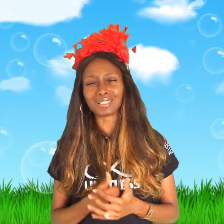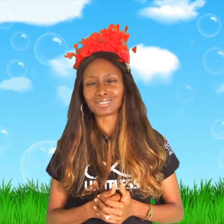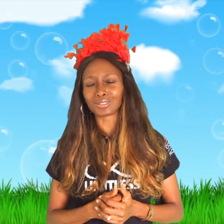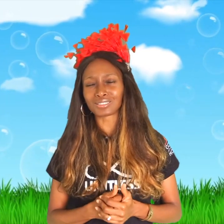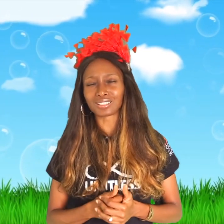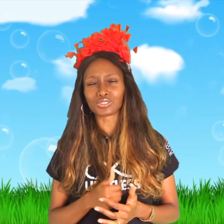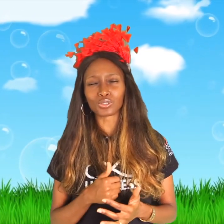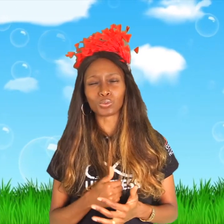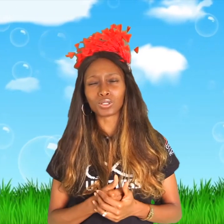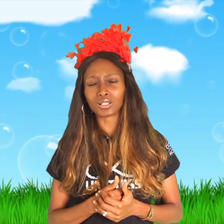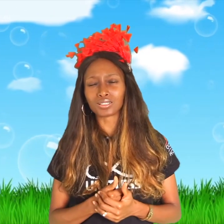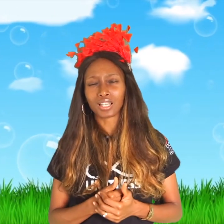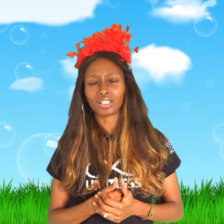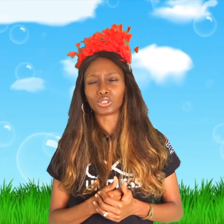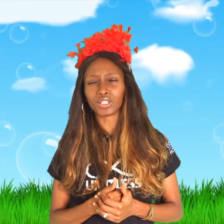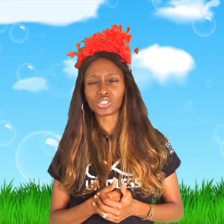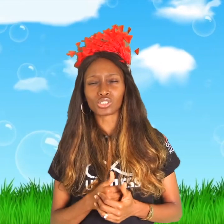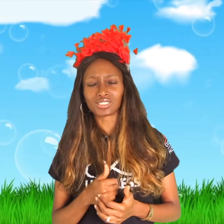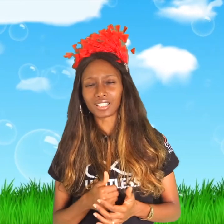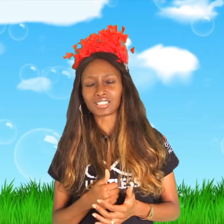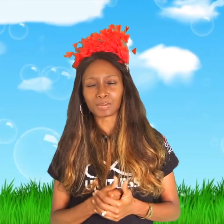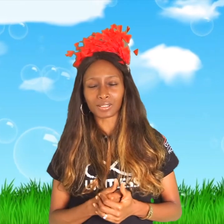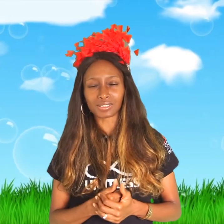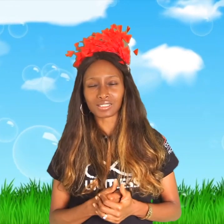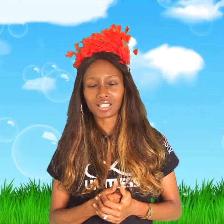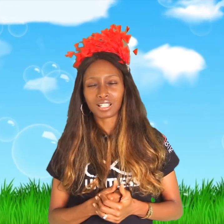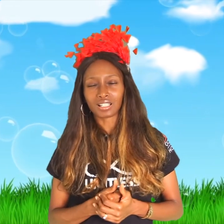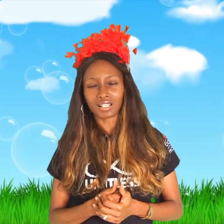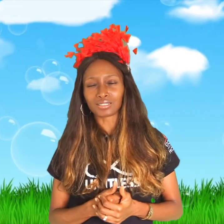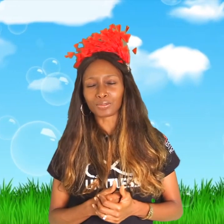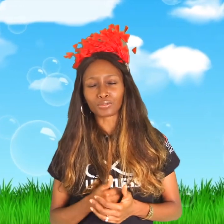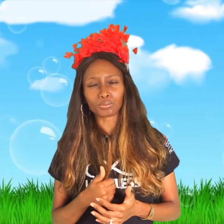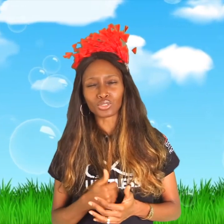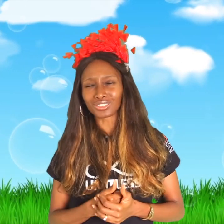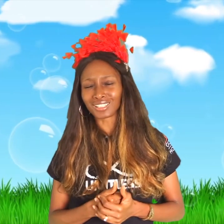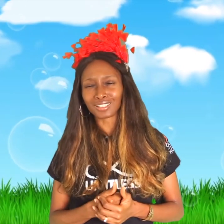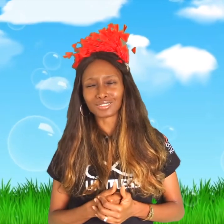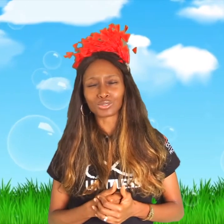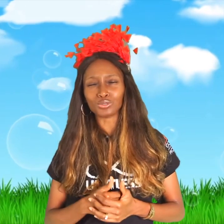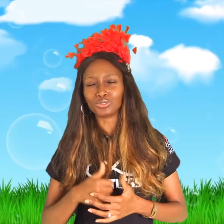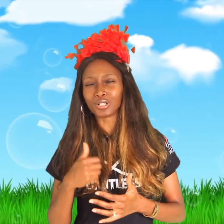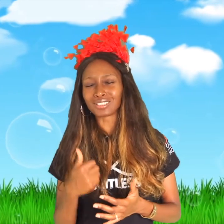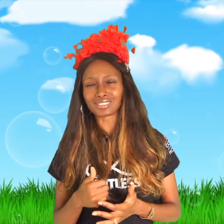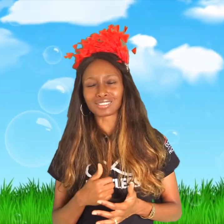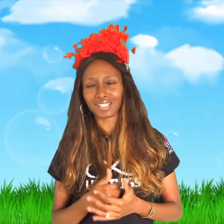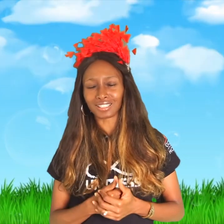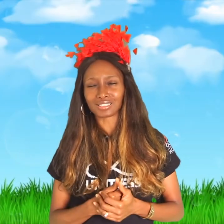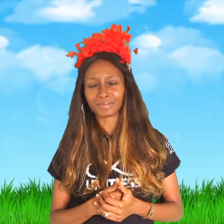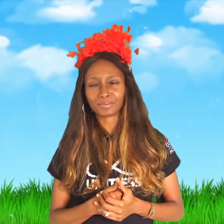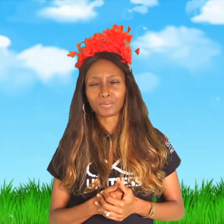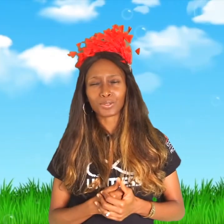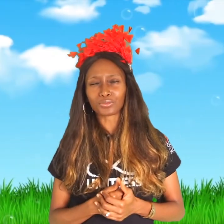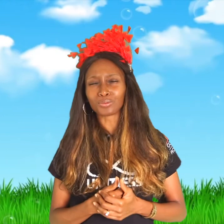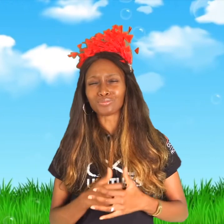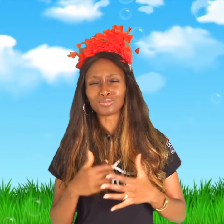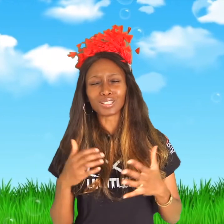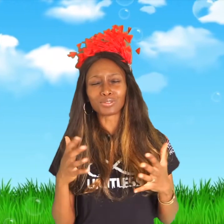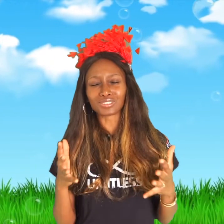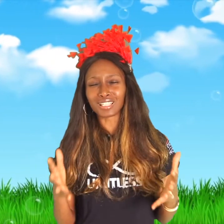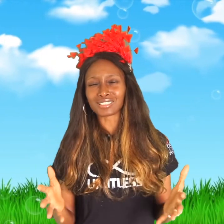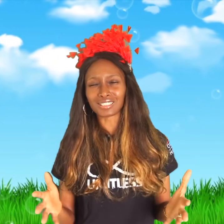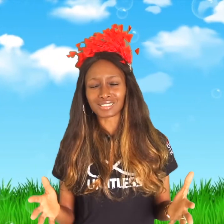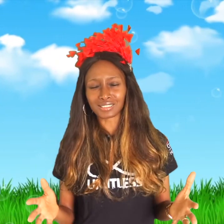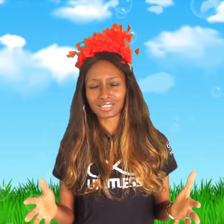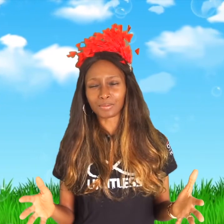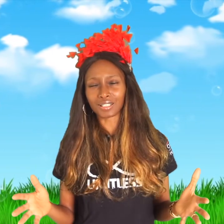for reminding us that at Your word, creation takes place. And from nothing to great things. From